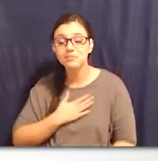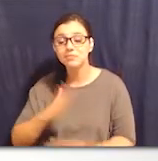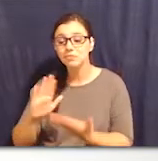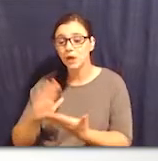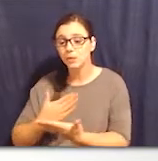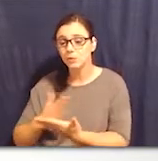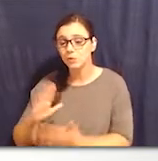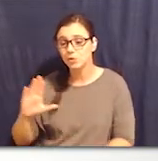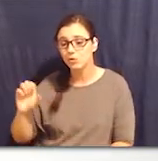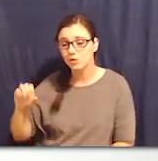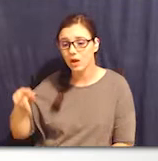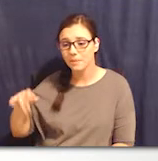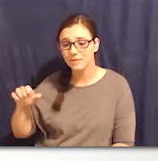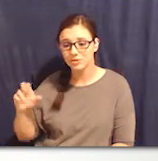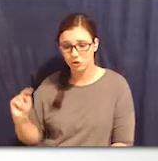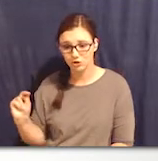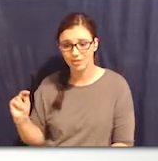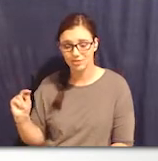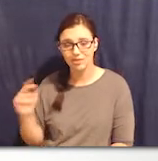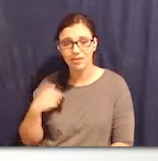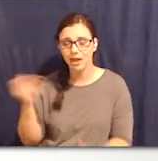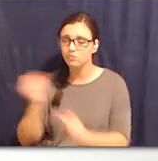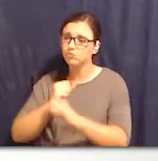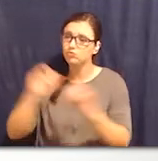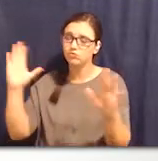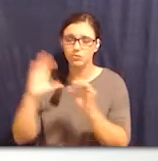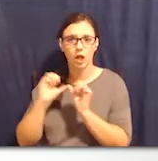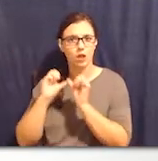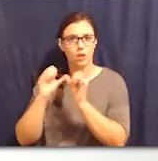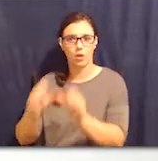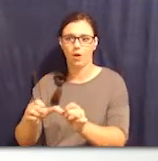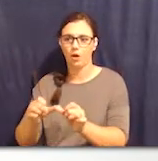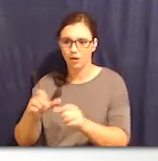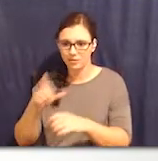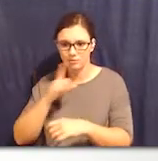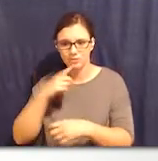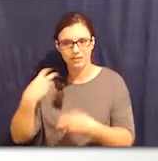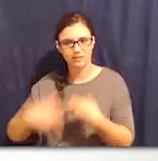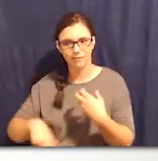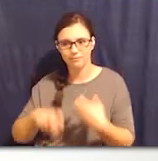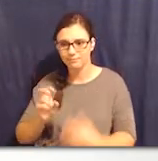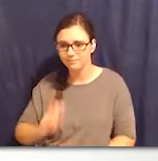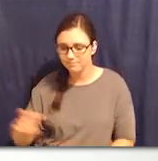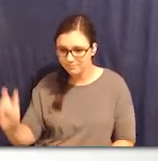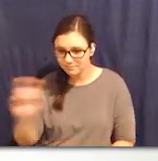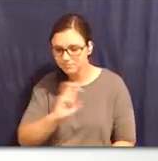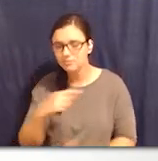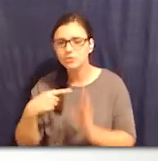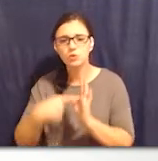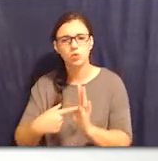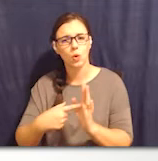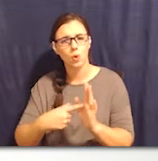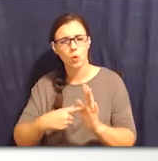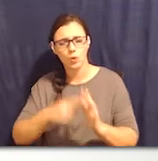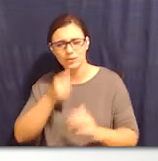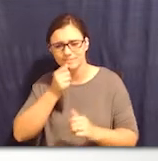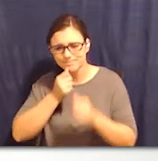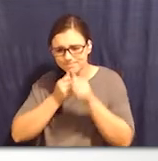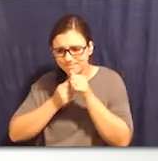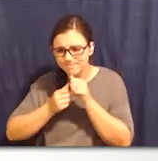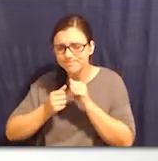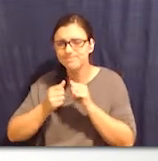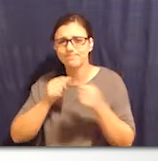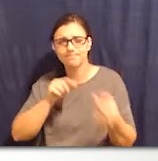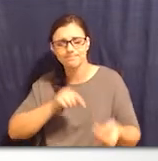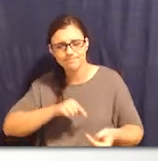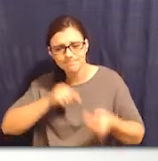event. My musical composition, which I envisioned as a long and bumpy train ride,